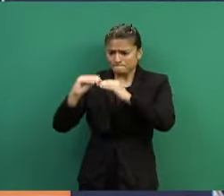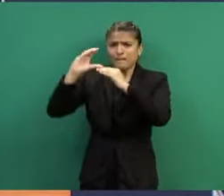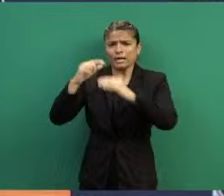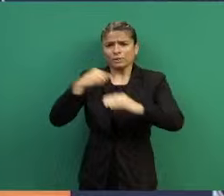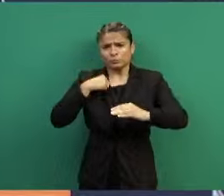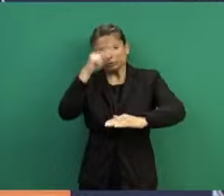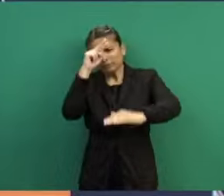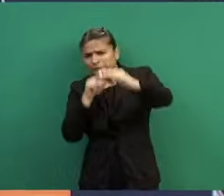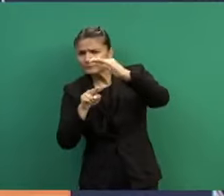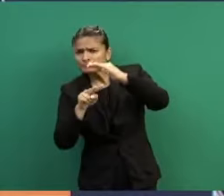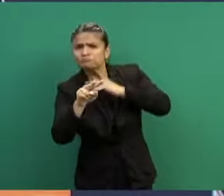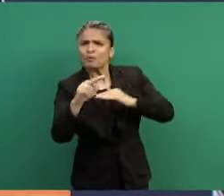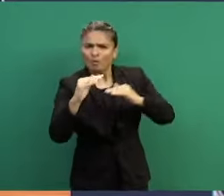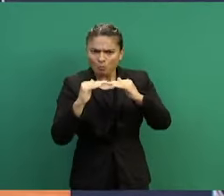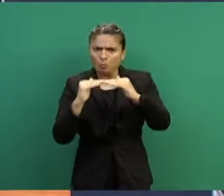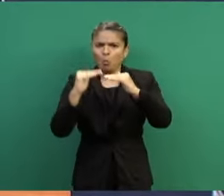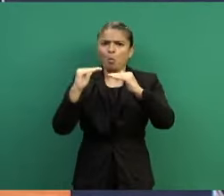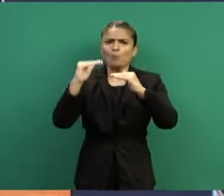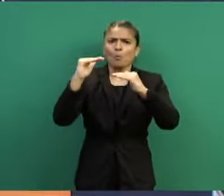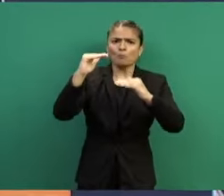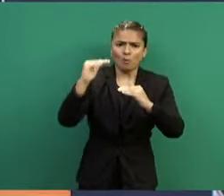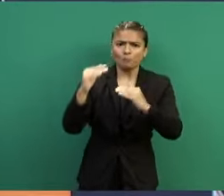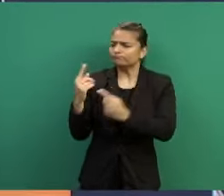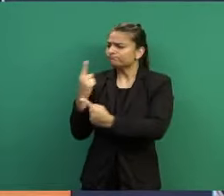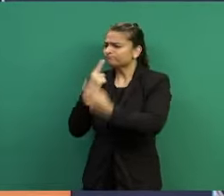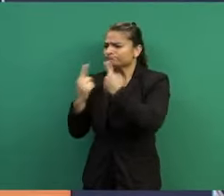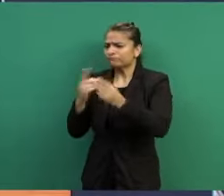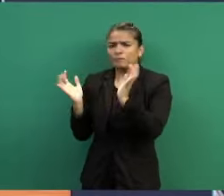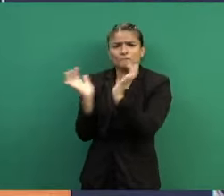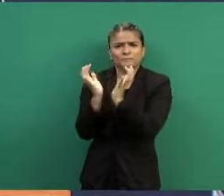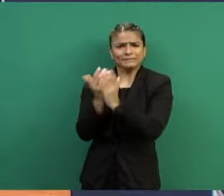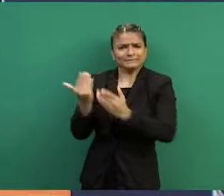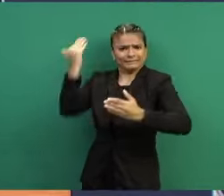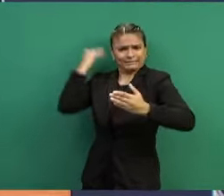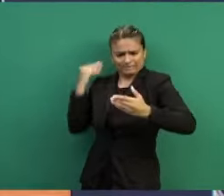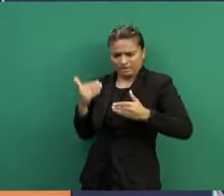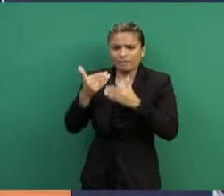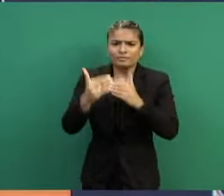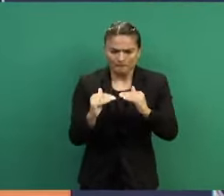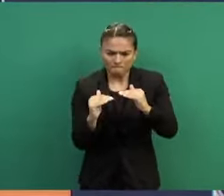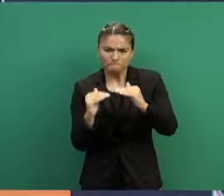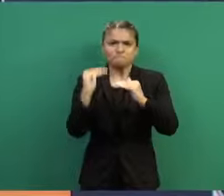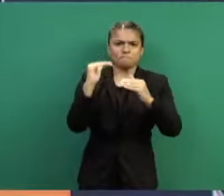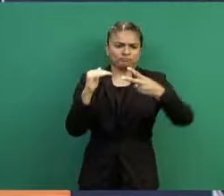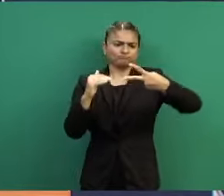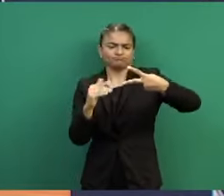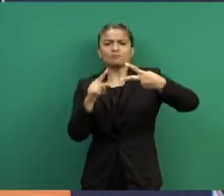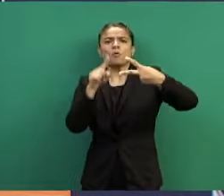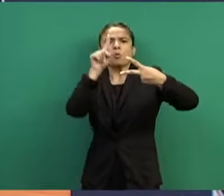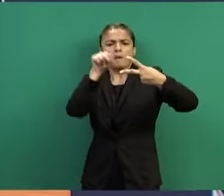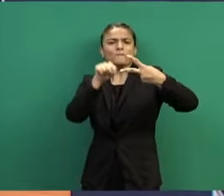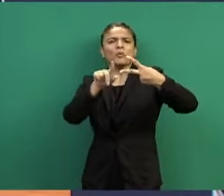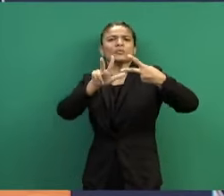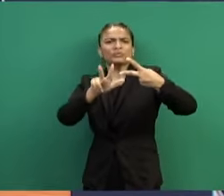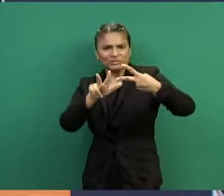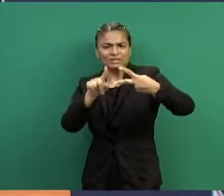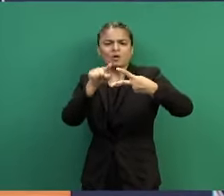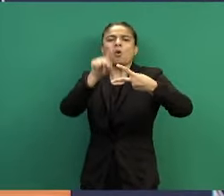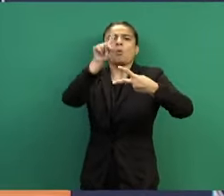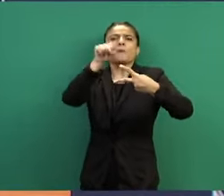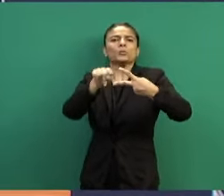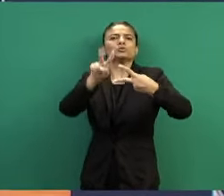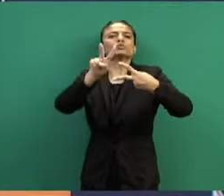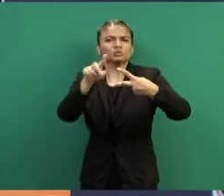meeting to 1.2% and 1.3% respectively, in large part due to an